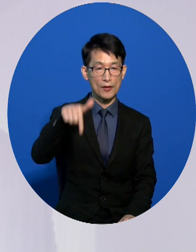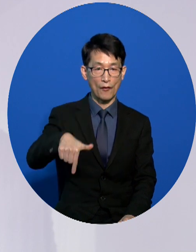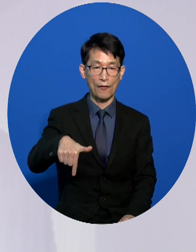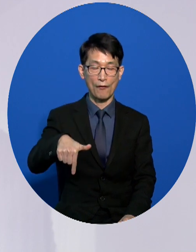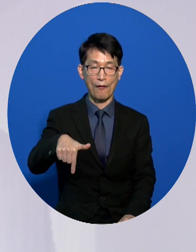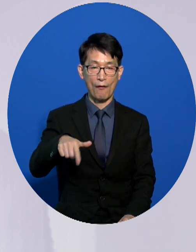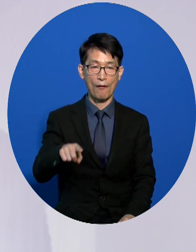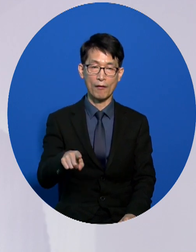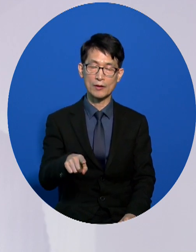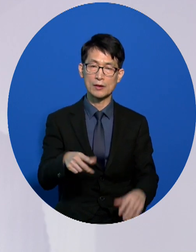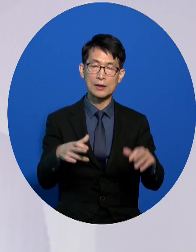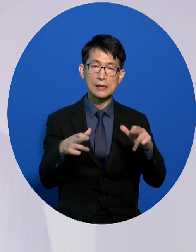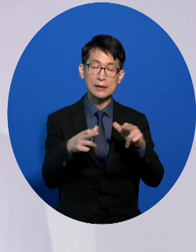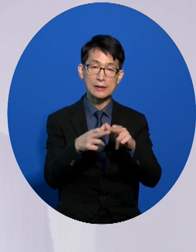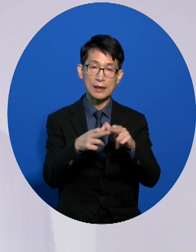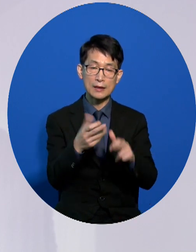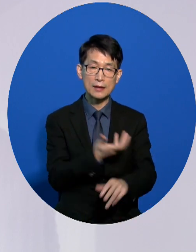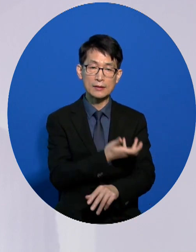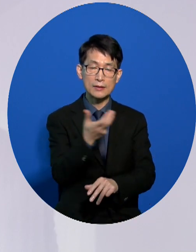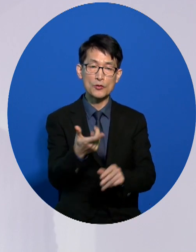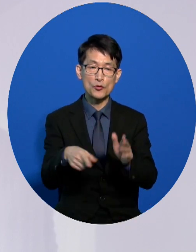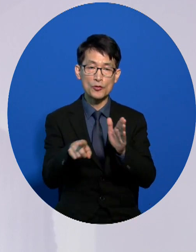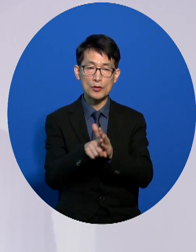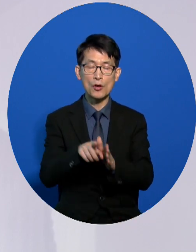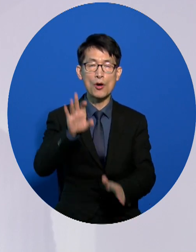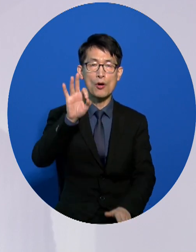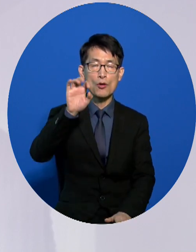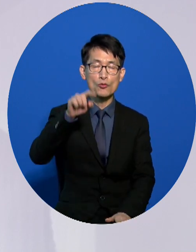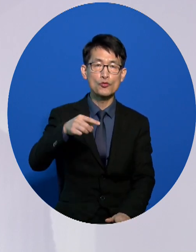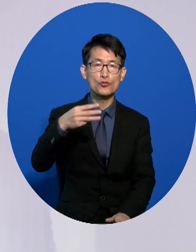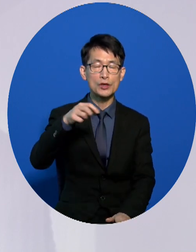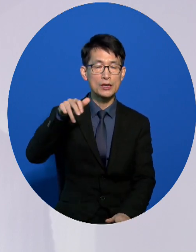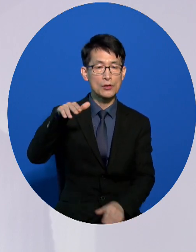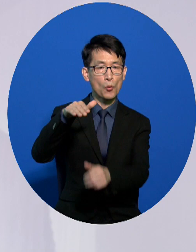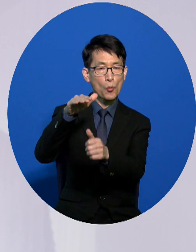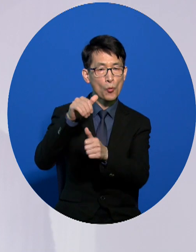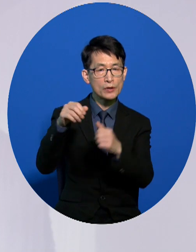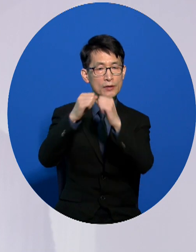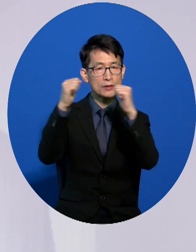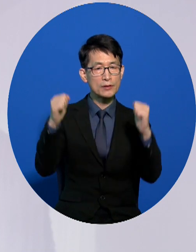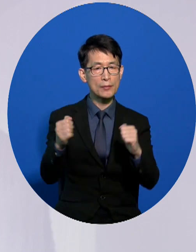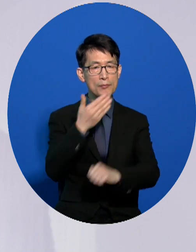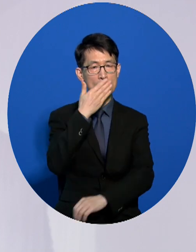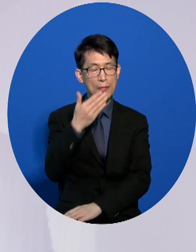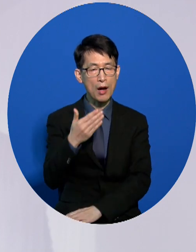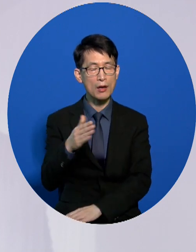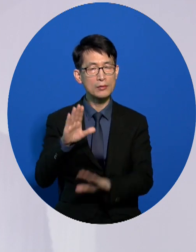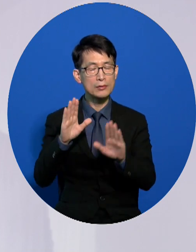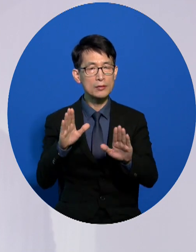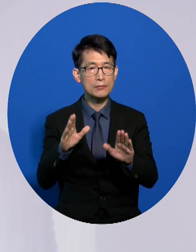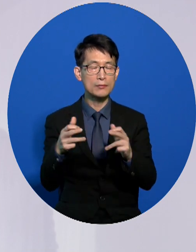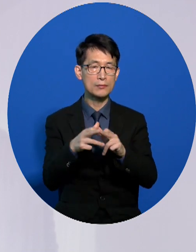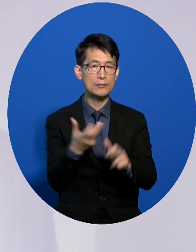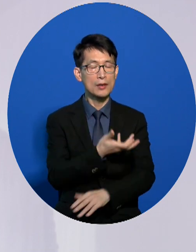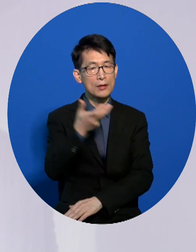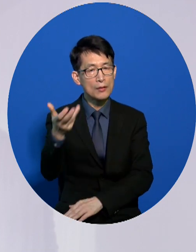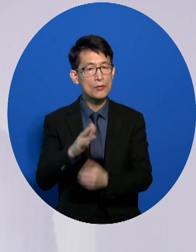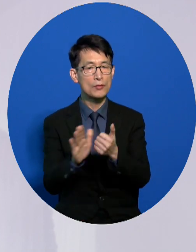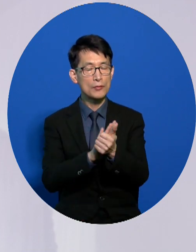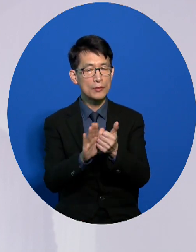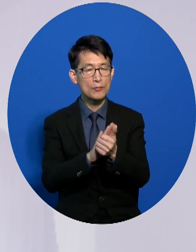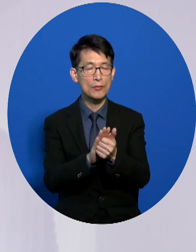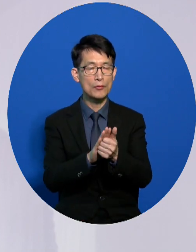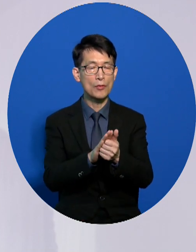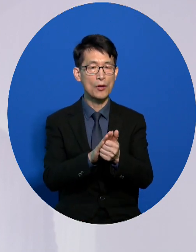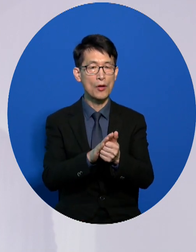So you said that it's possible to resolve the mobility rights issue through the platform Urigo